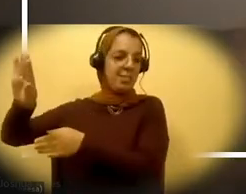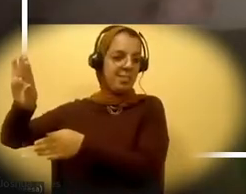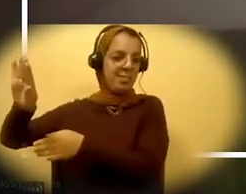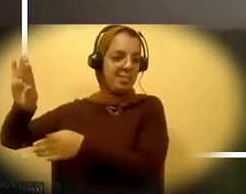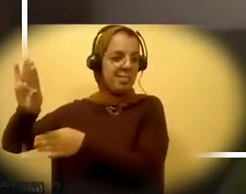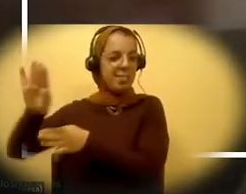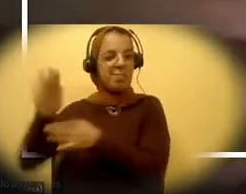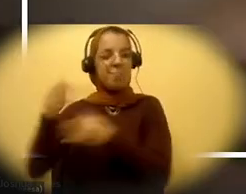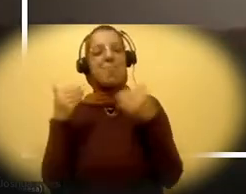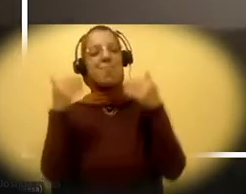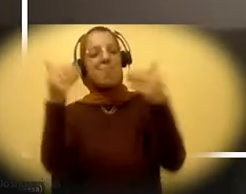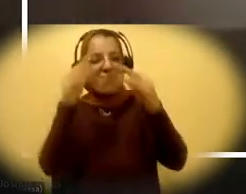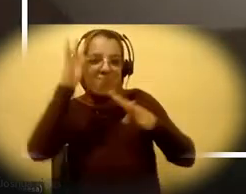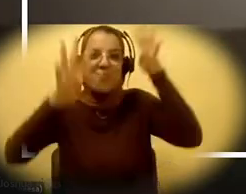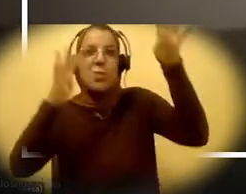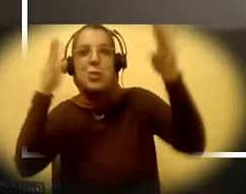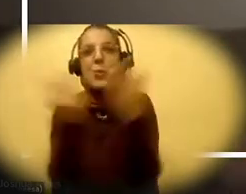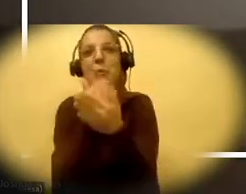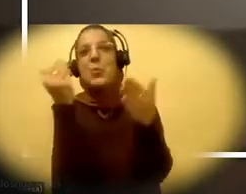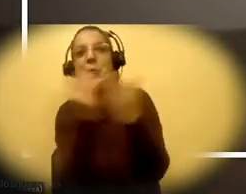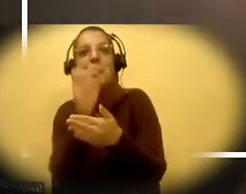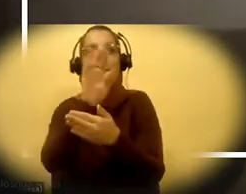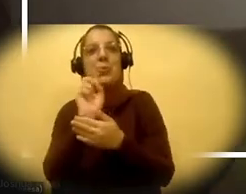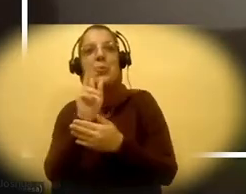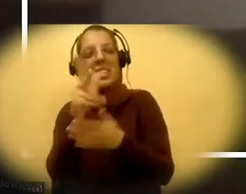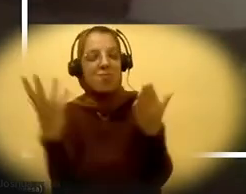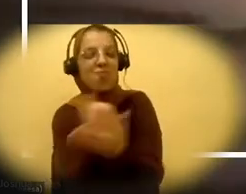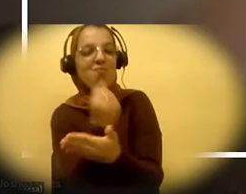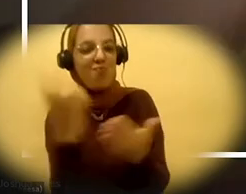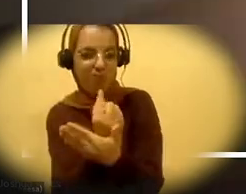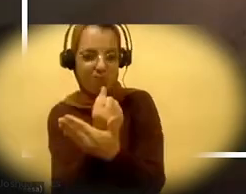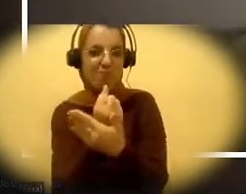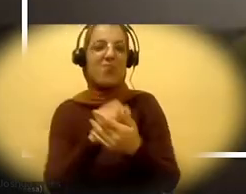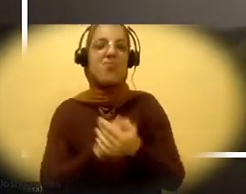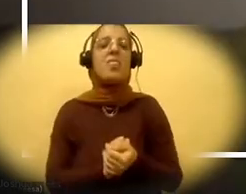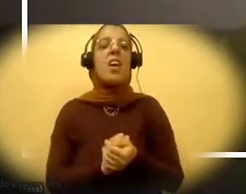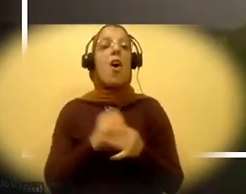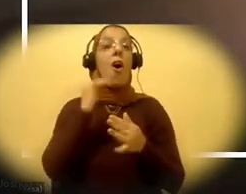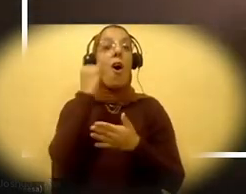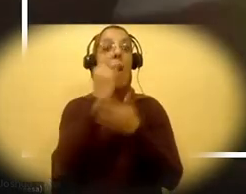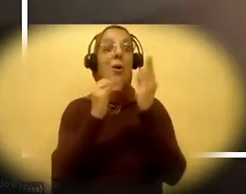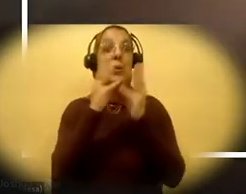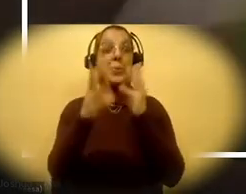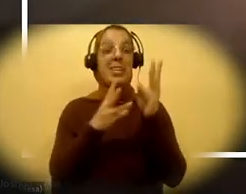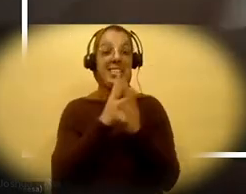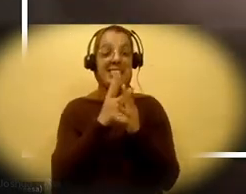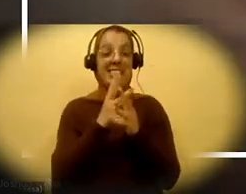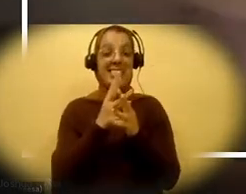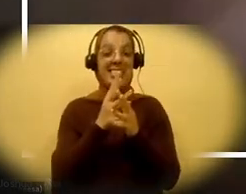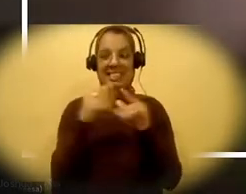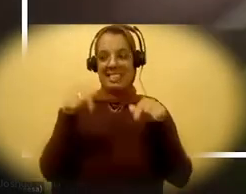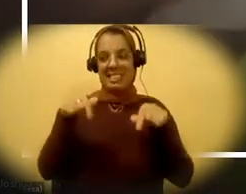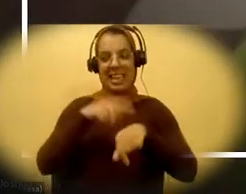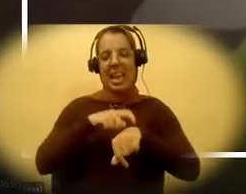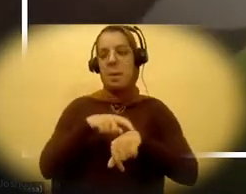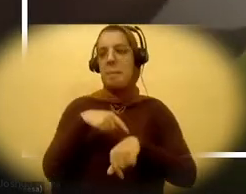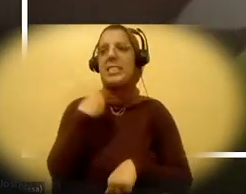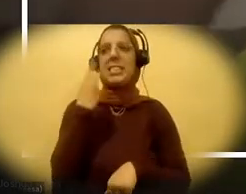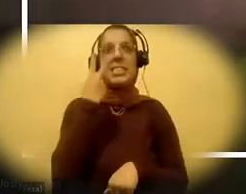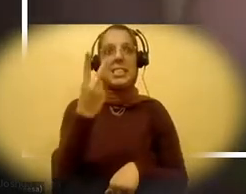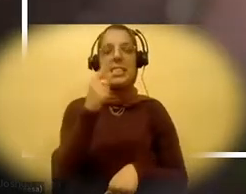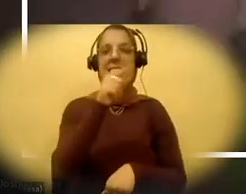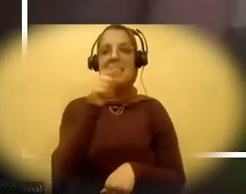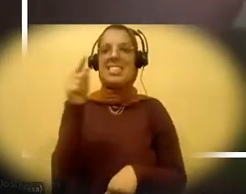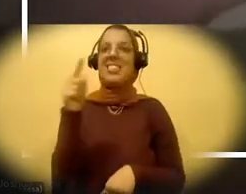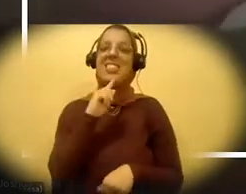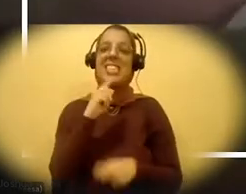be an innovator is to be, you know, obviously take risks. And frankly, you know, in the art world I see sometimes, in this, especially during this time right now, like, it's